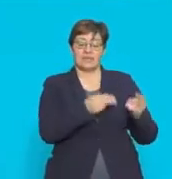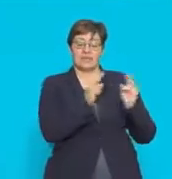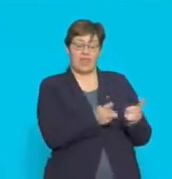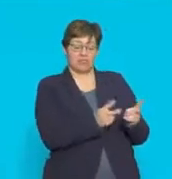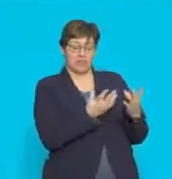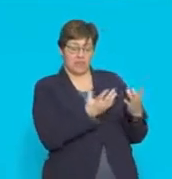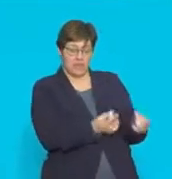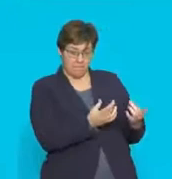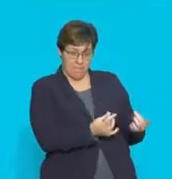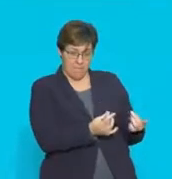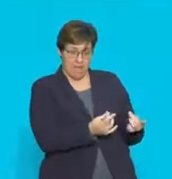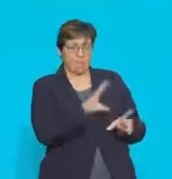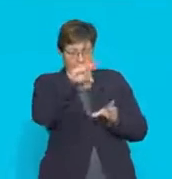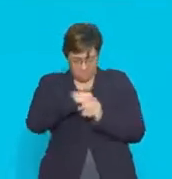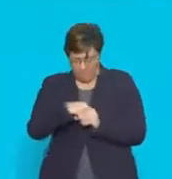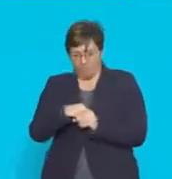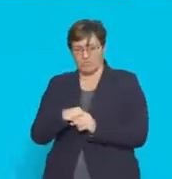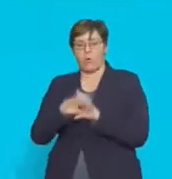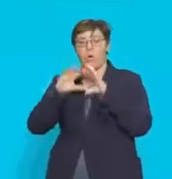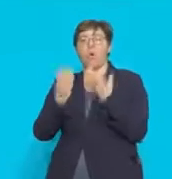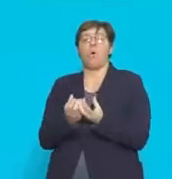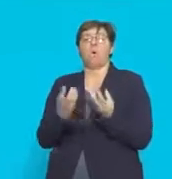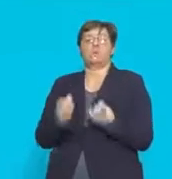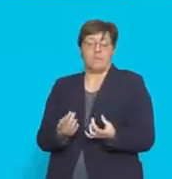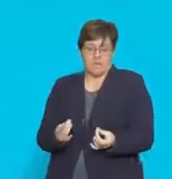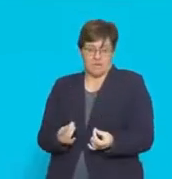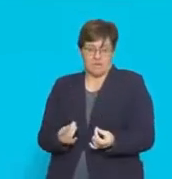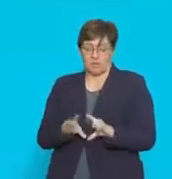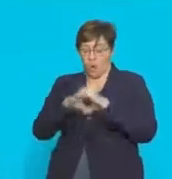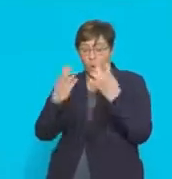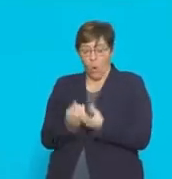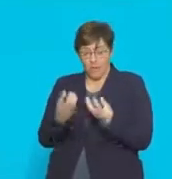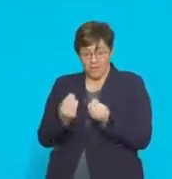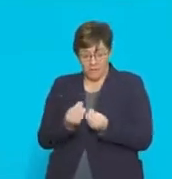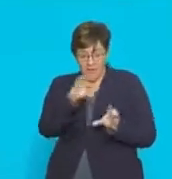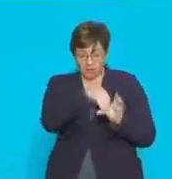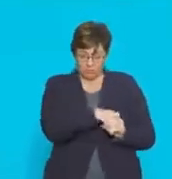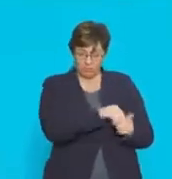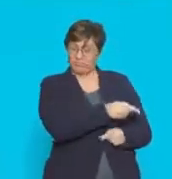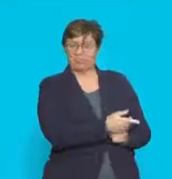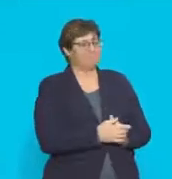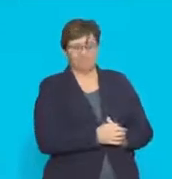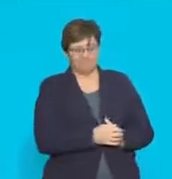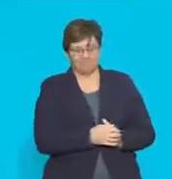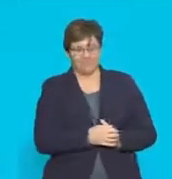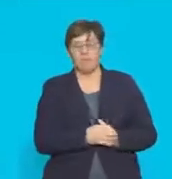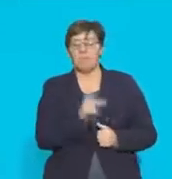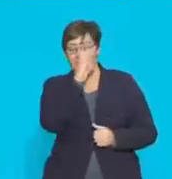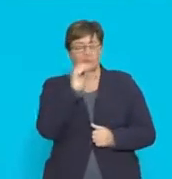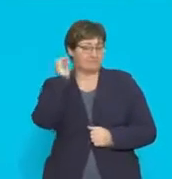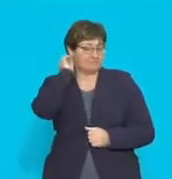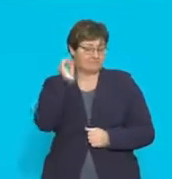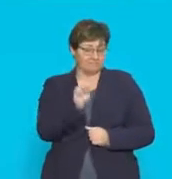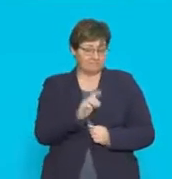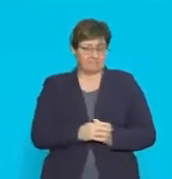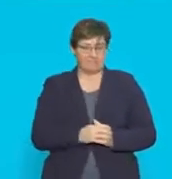is a whole number, but a whole number is not a natural number. So please keep that in mind. You will see